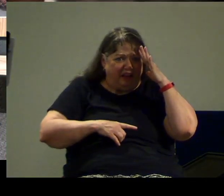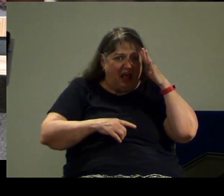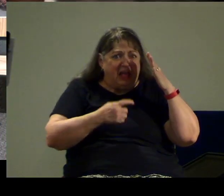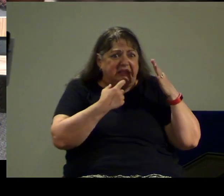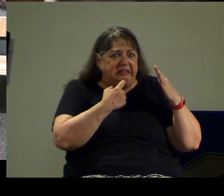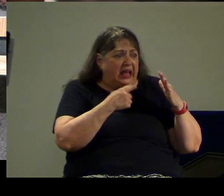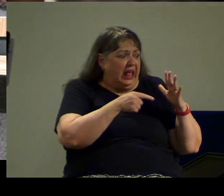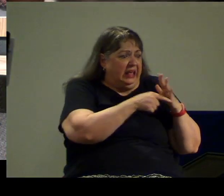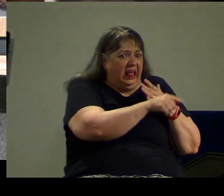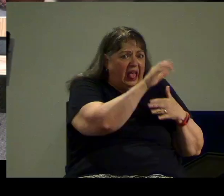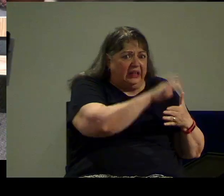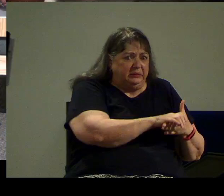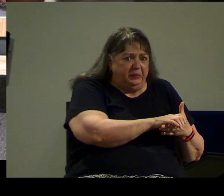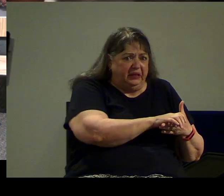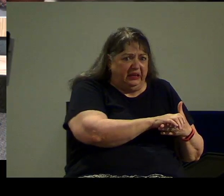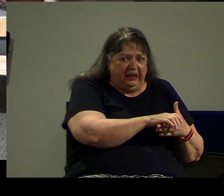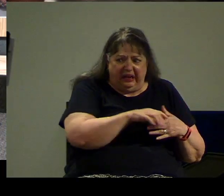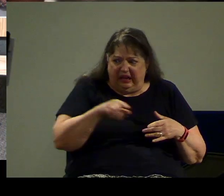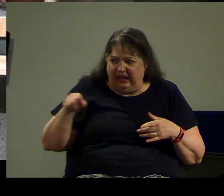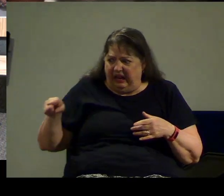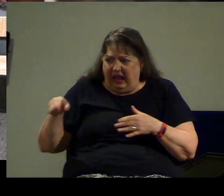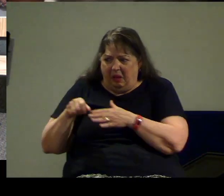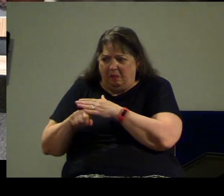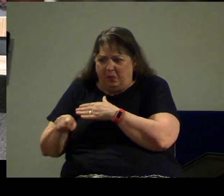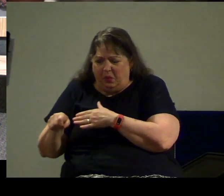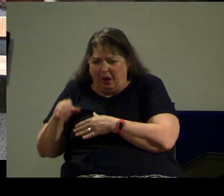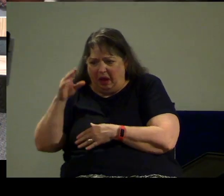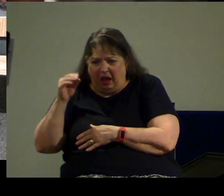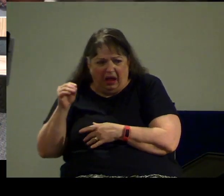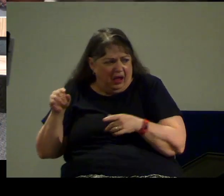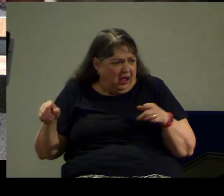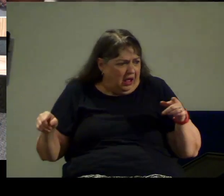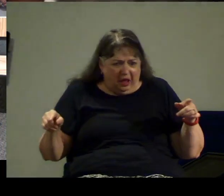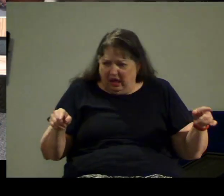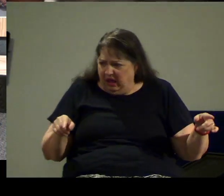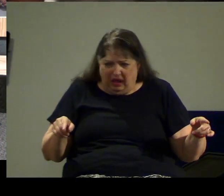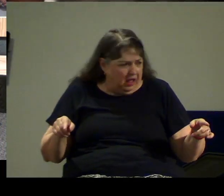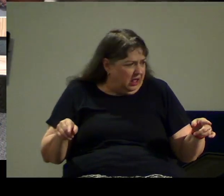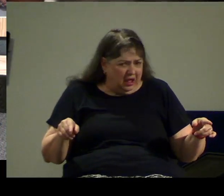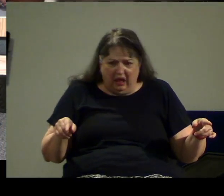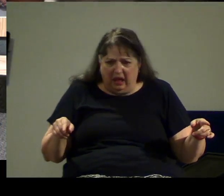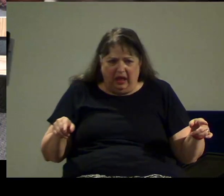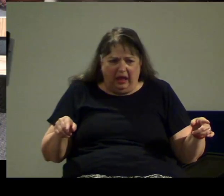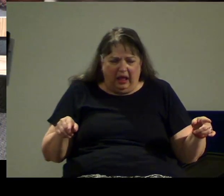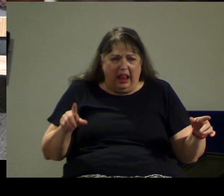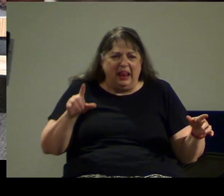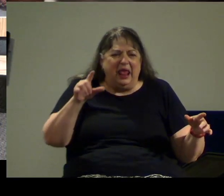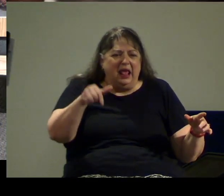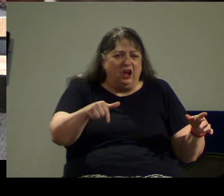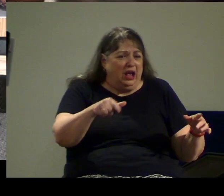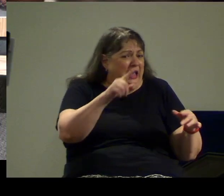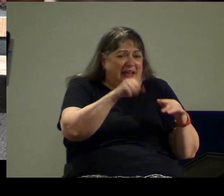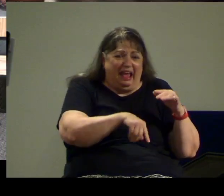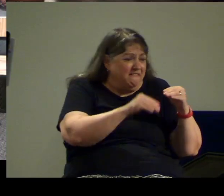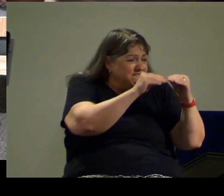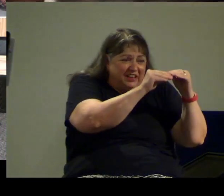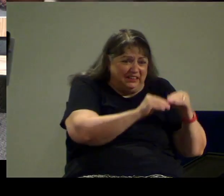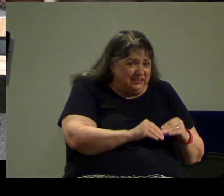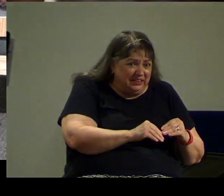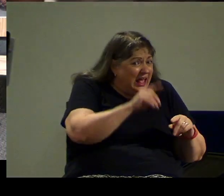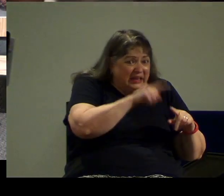do away with the child that Bathsheba was having. But God, David repented. David